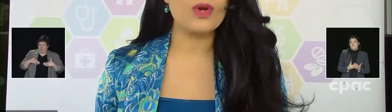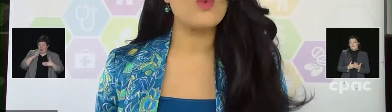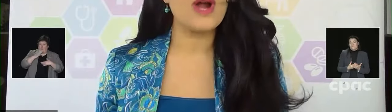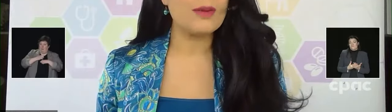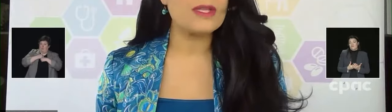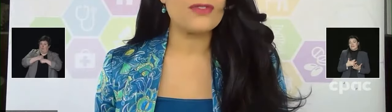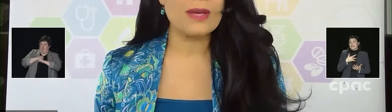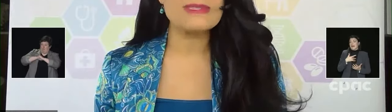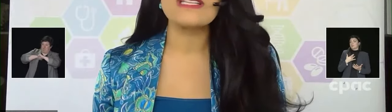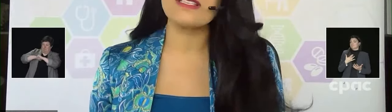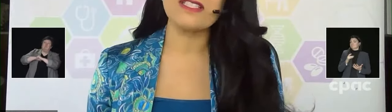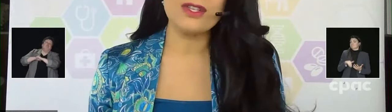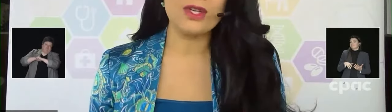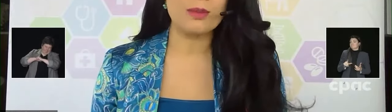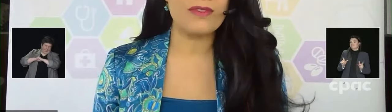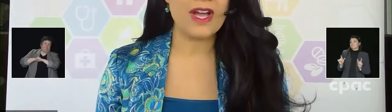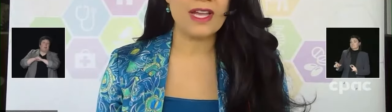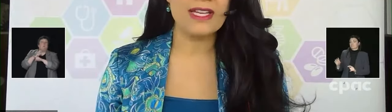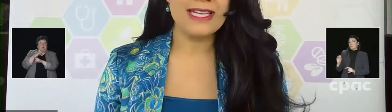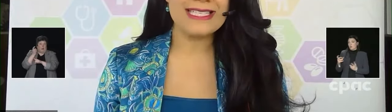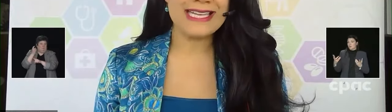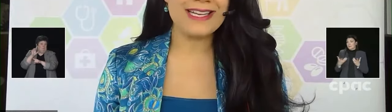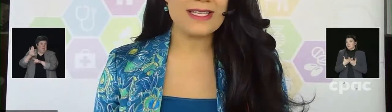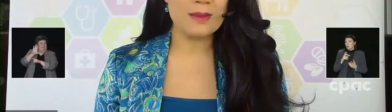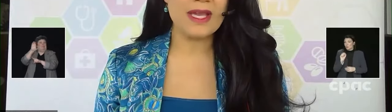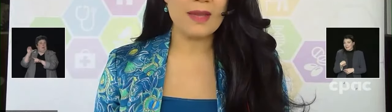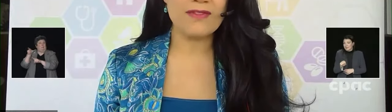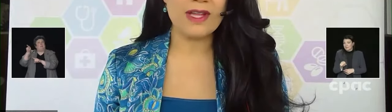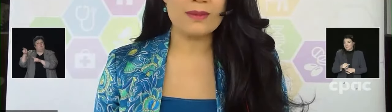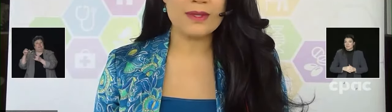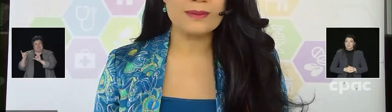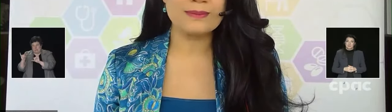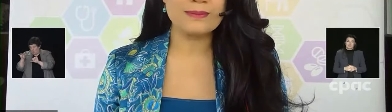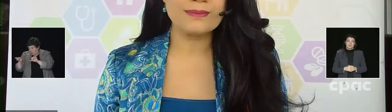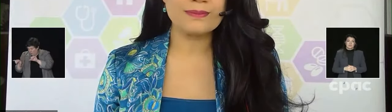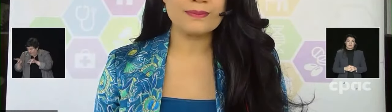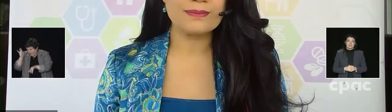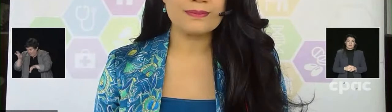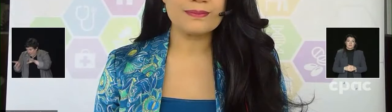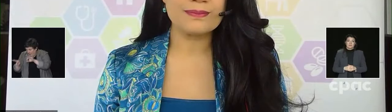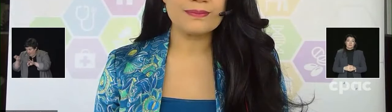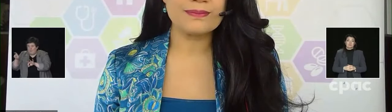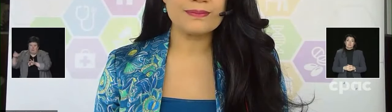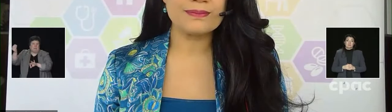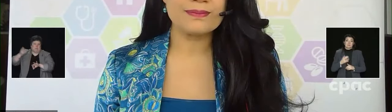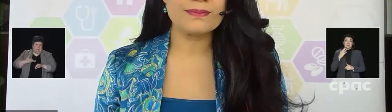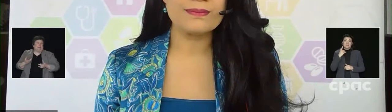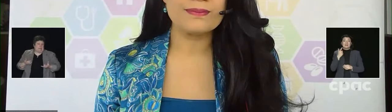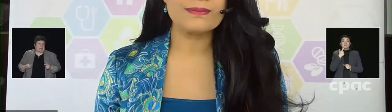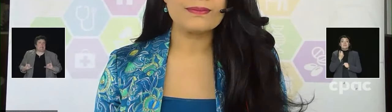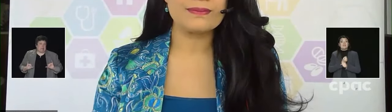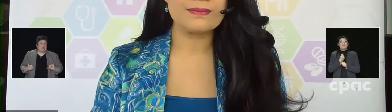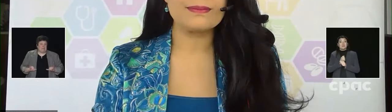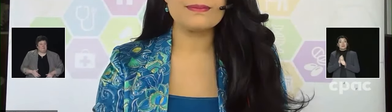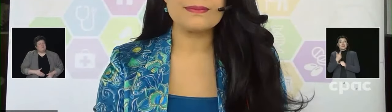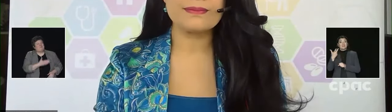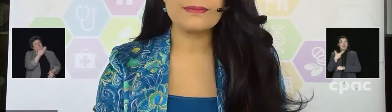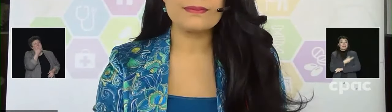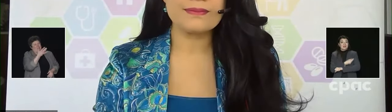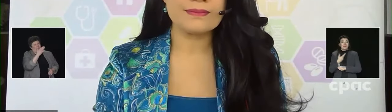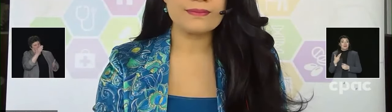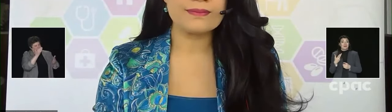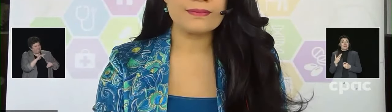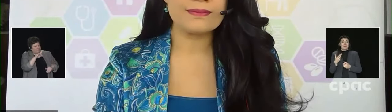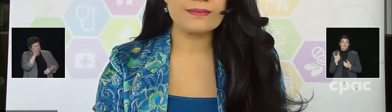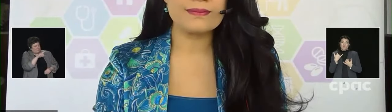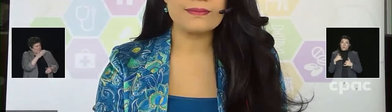would be requirements for them to continue to provide data as it became available. Great, thanks a lot. And my second question, I